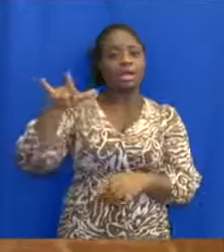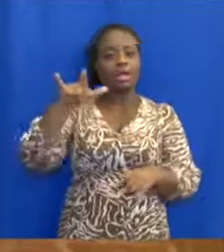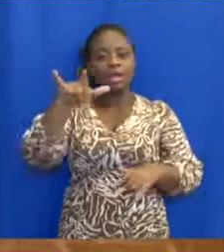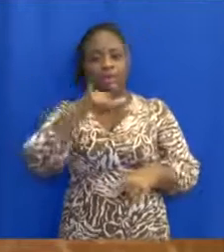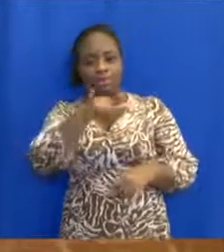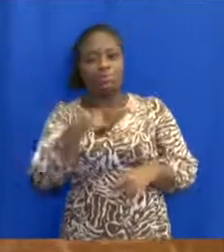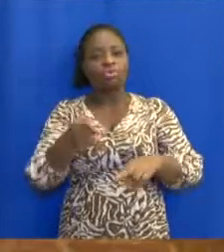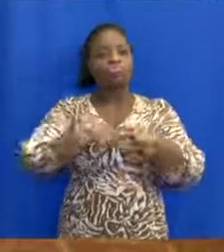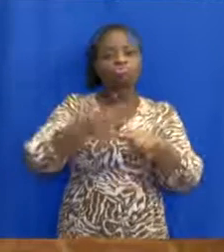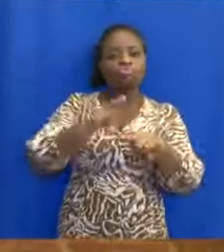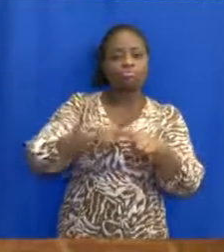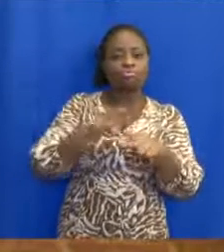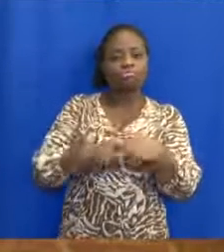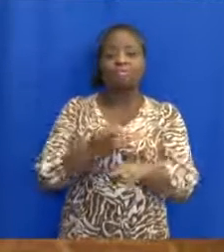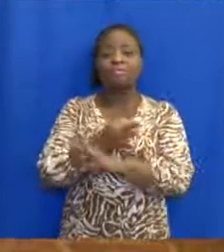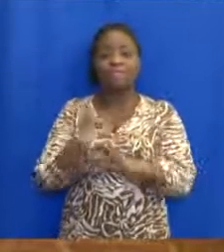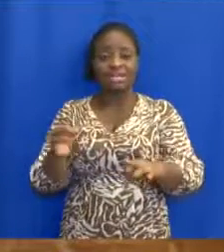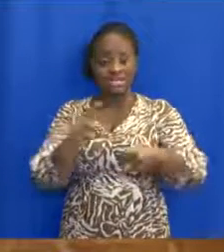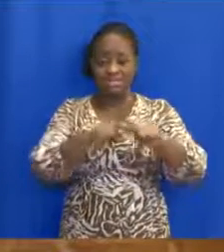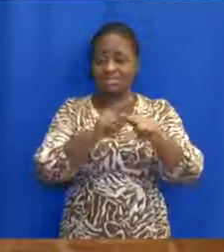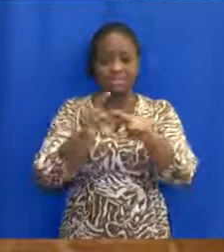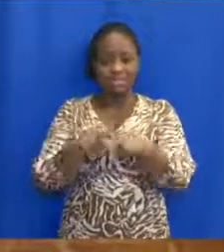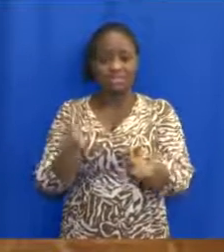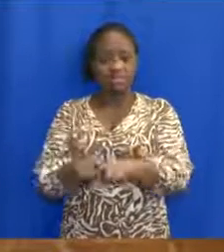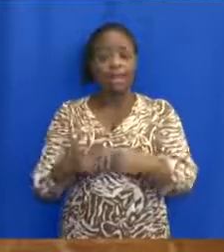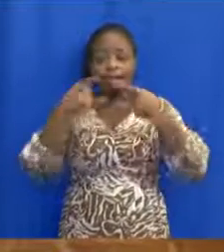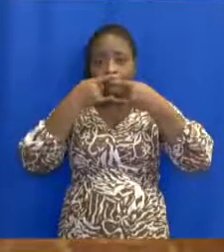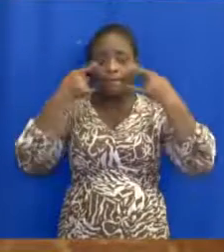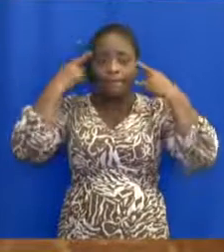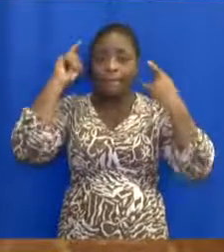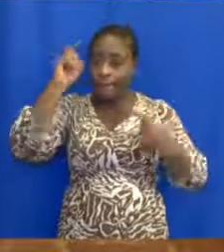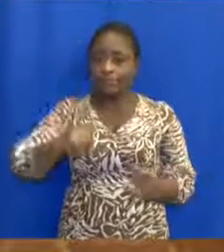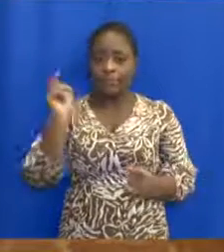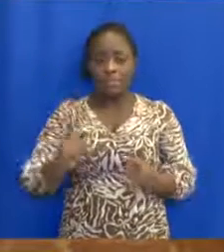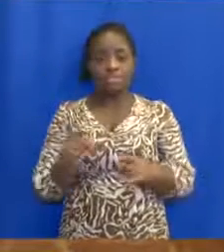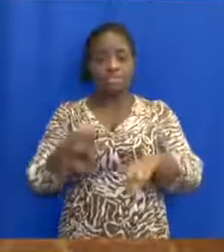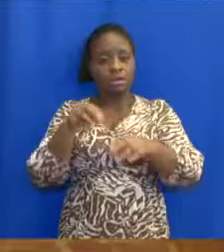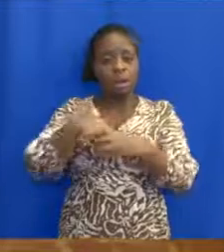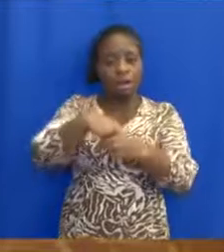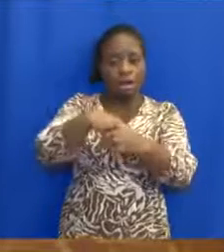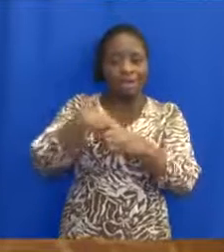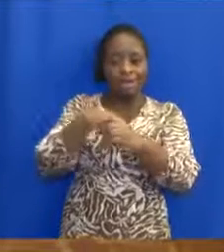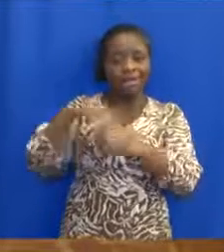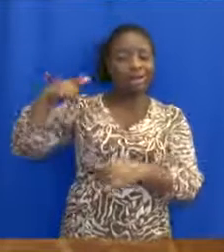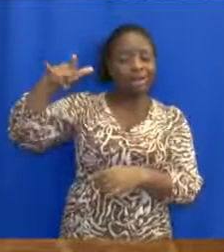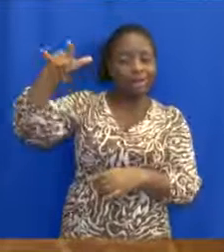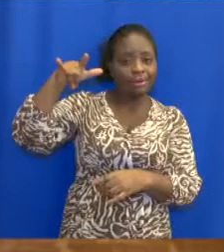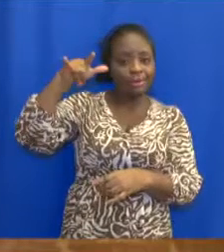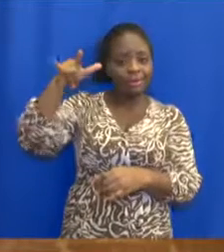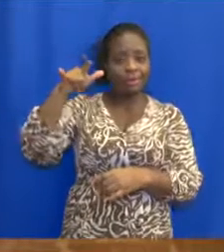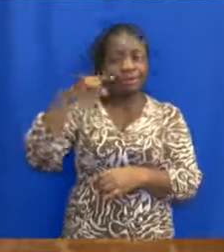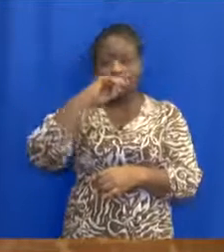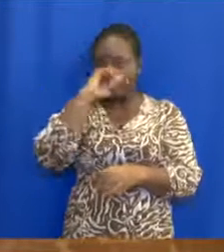taxis, trotros, and buses. The wearing of masks in vehicles and aircrafts